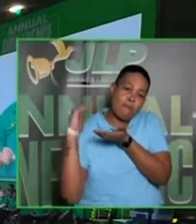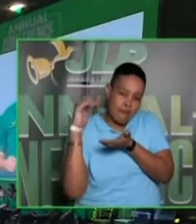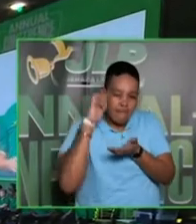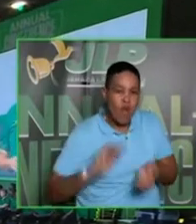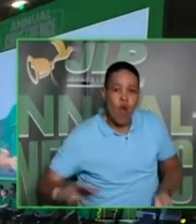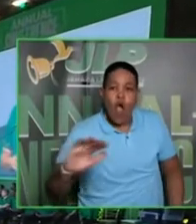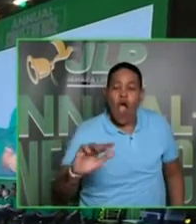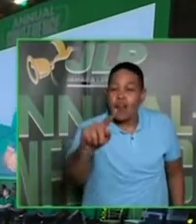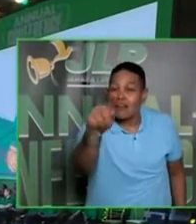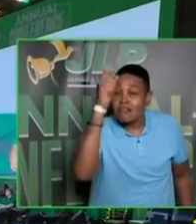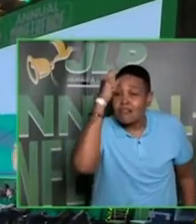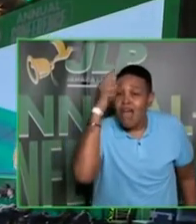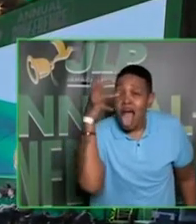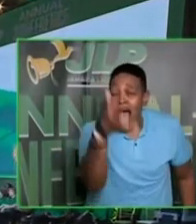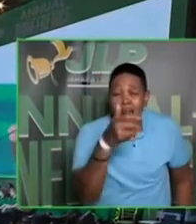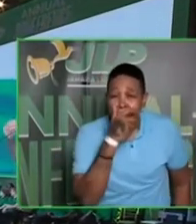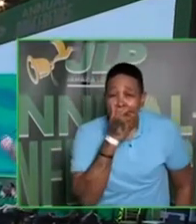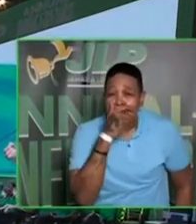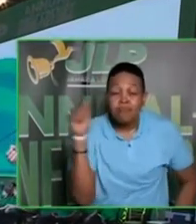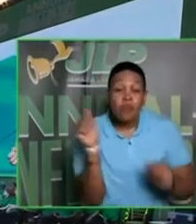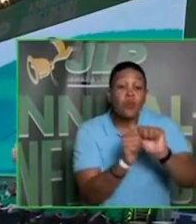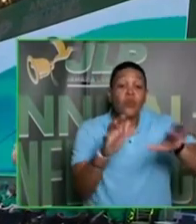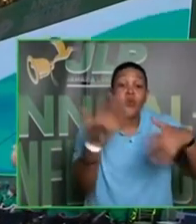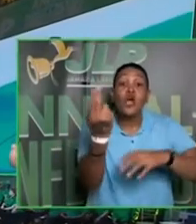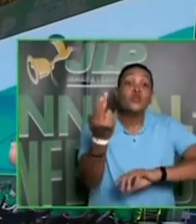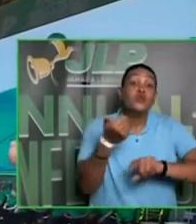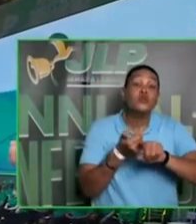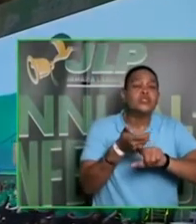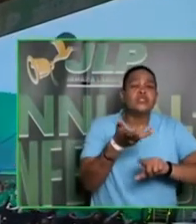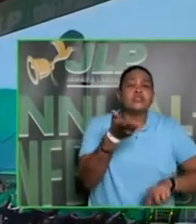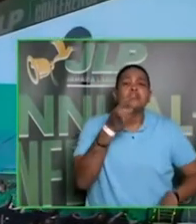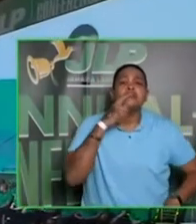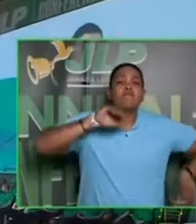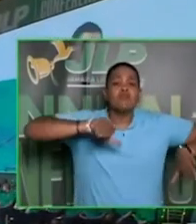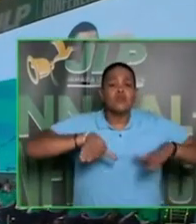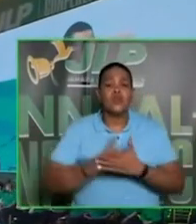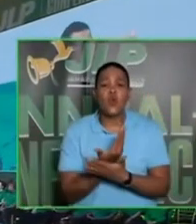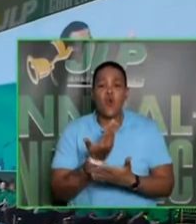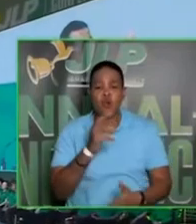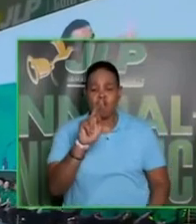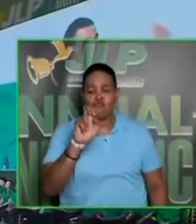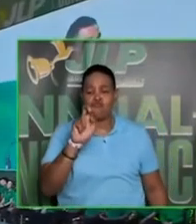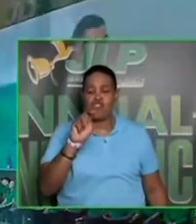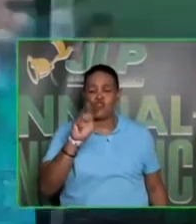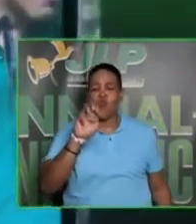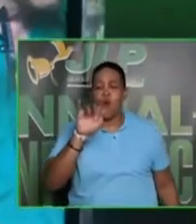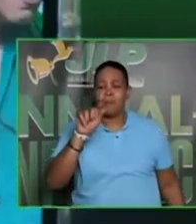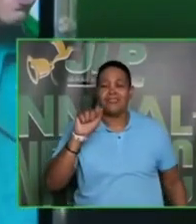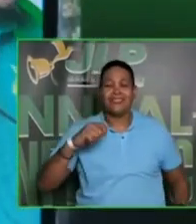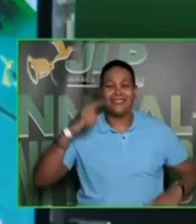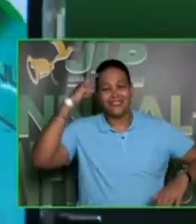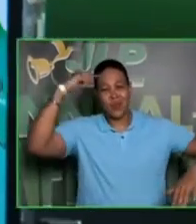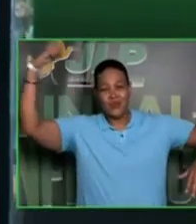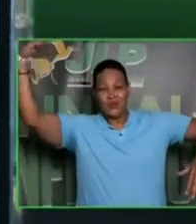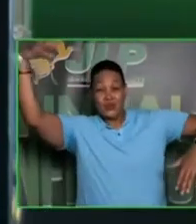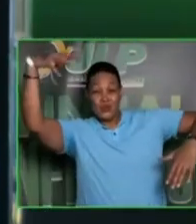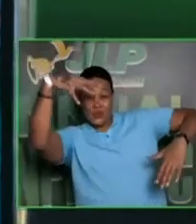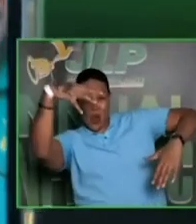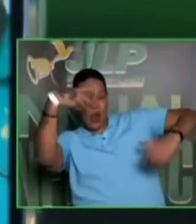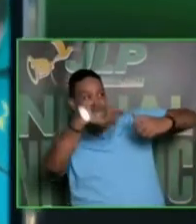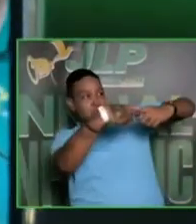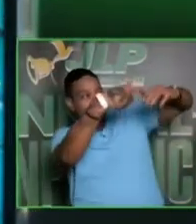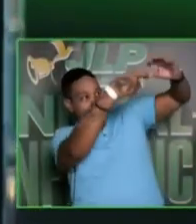And it also helps with the use of renewables, particularly solar, so you can